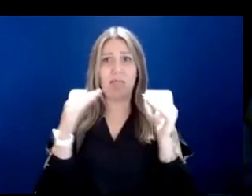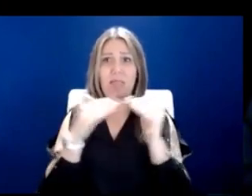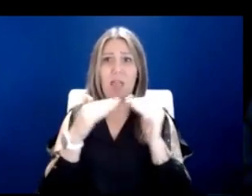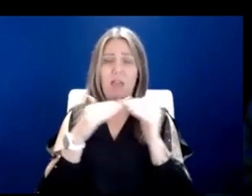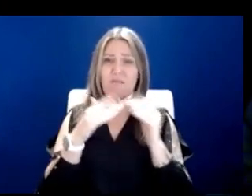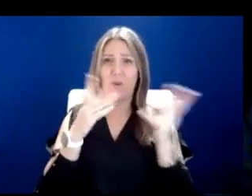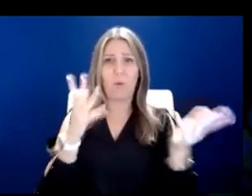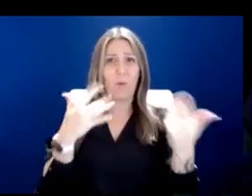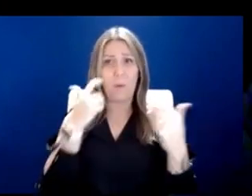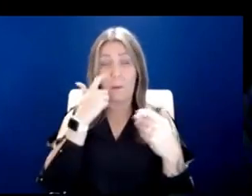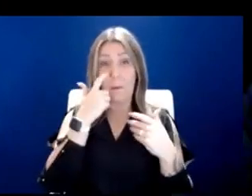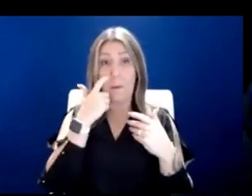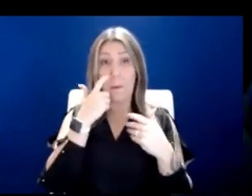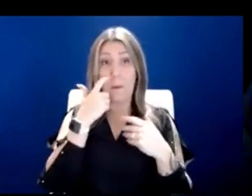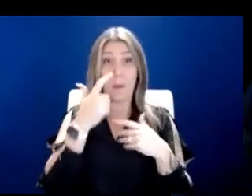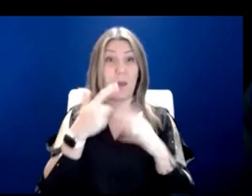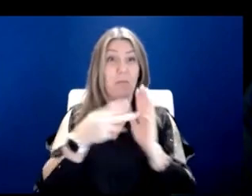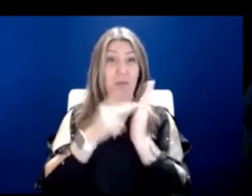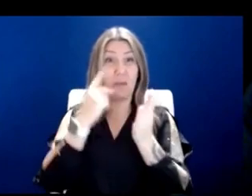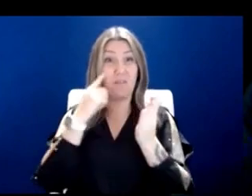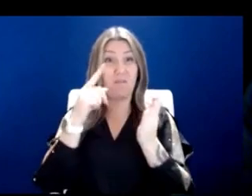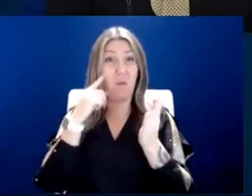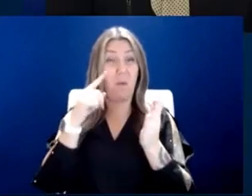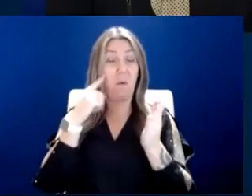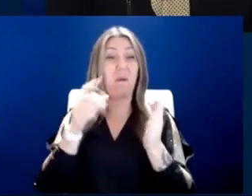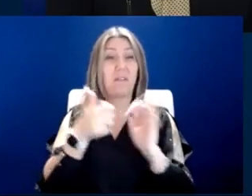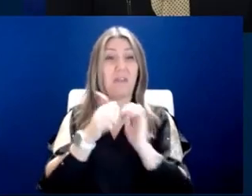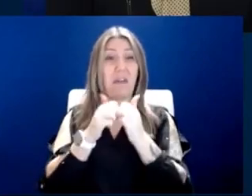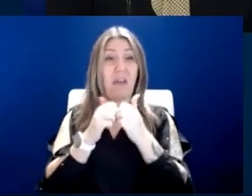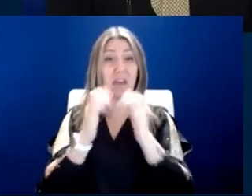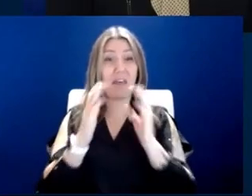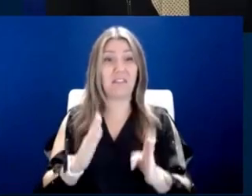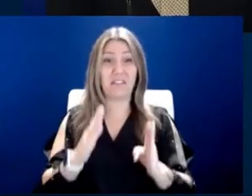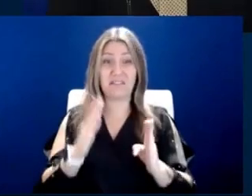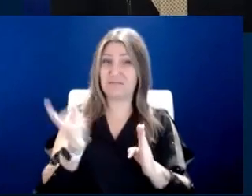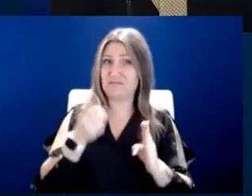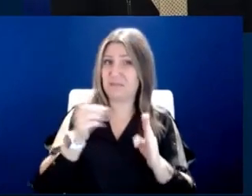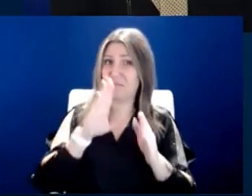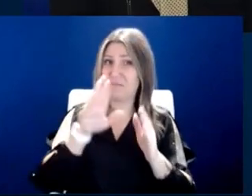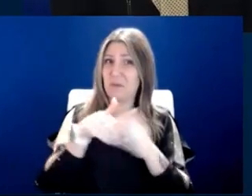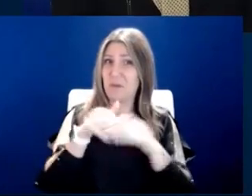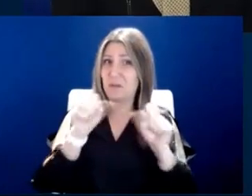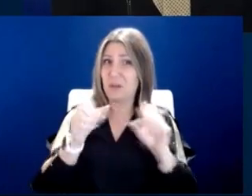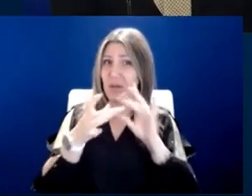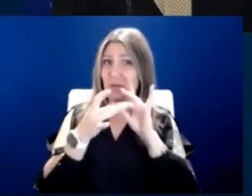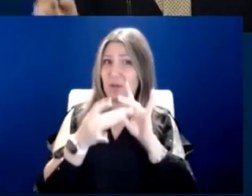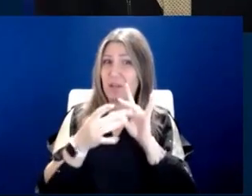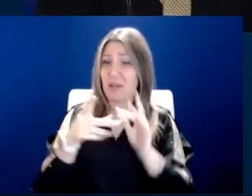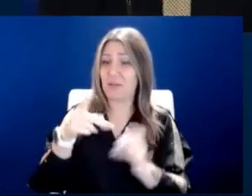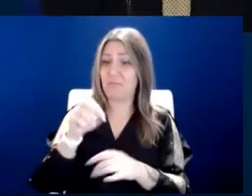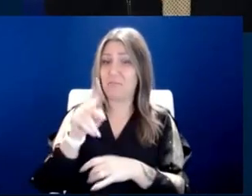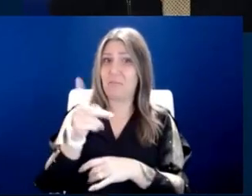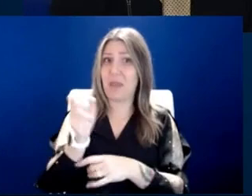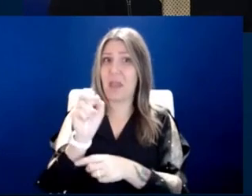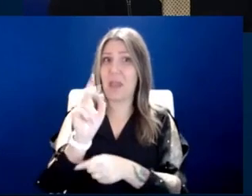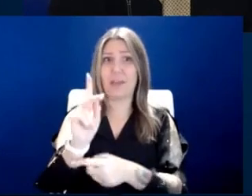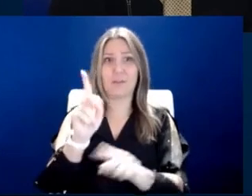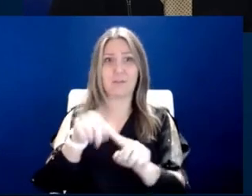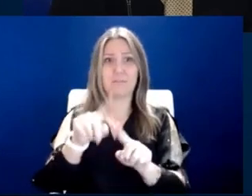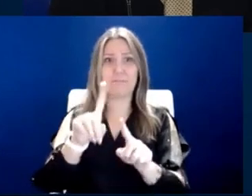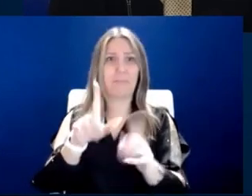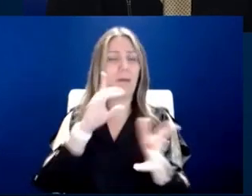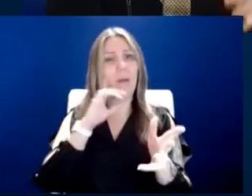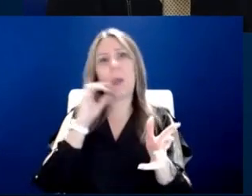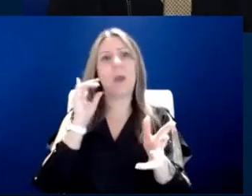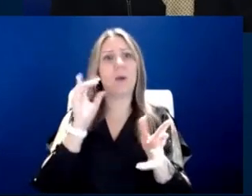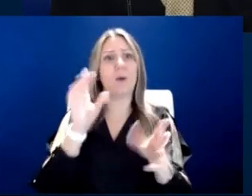these athletes. Yeah, I think that's something we could all relate to. Patrick Mahomes wasn't able to make it to the game due to COVID. Tell